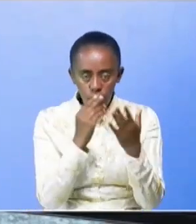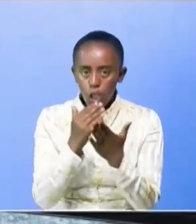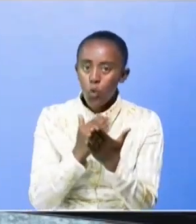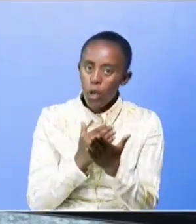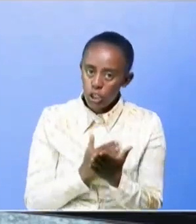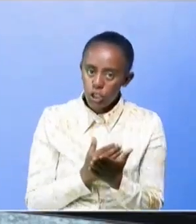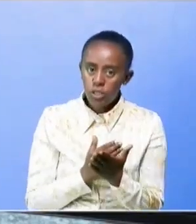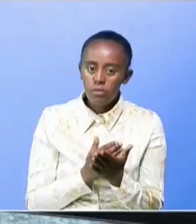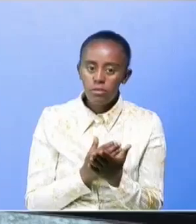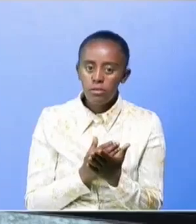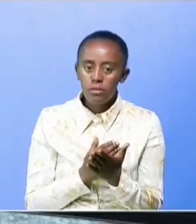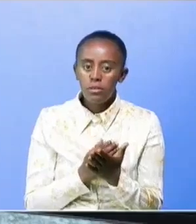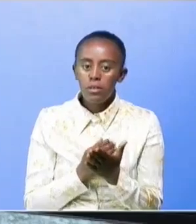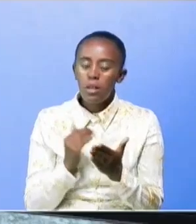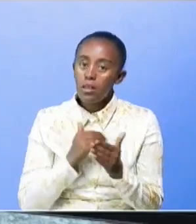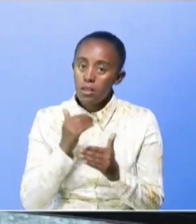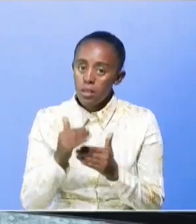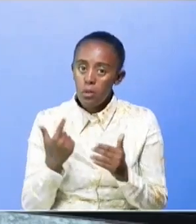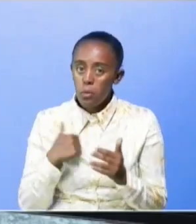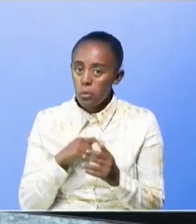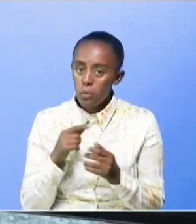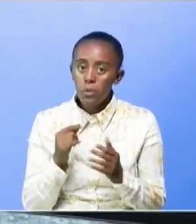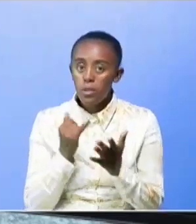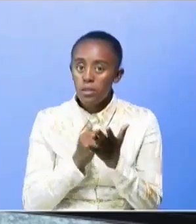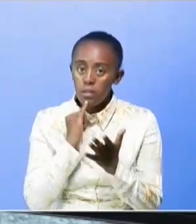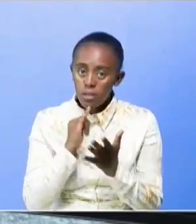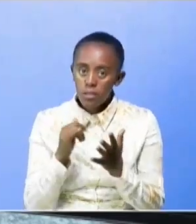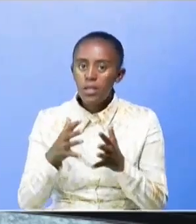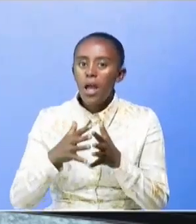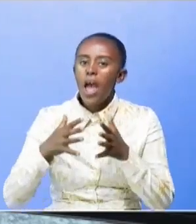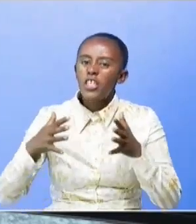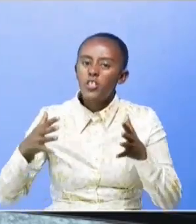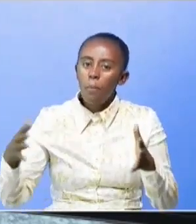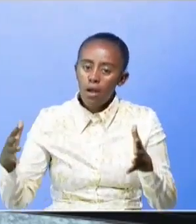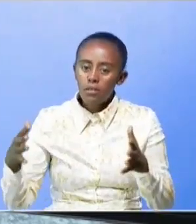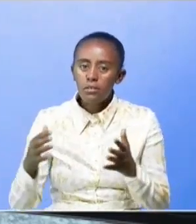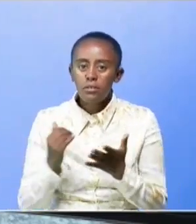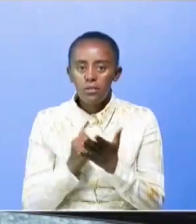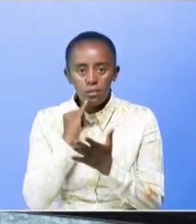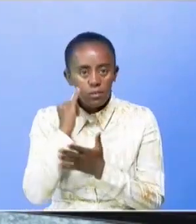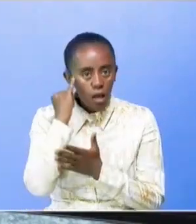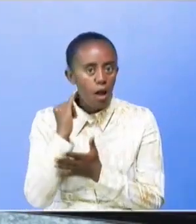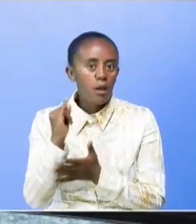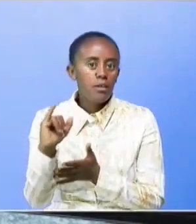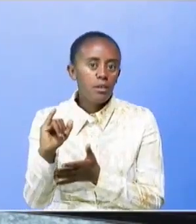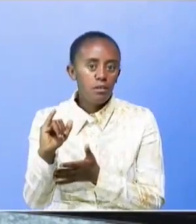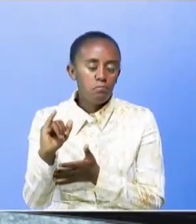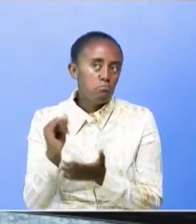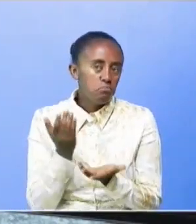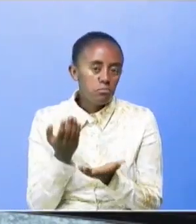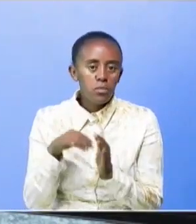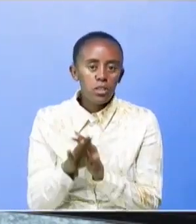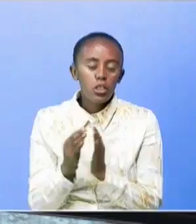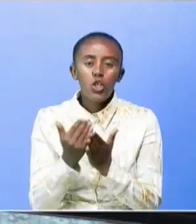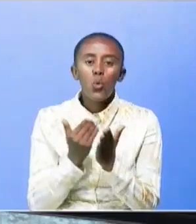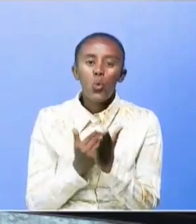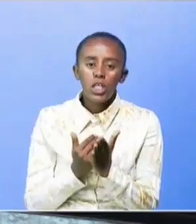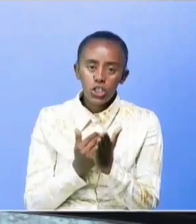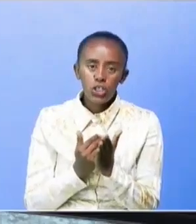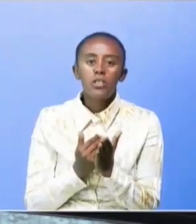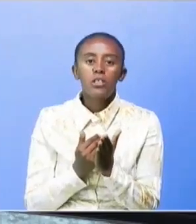education. Then we're saying it is expanding its idea in the education